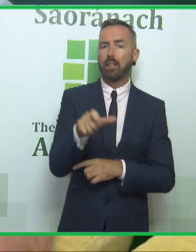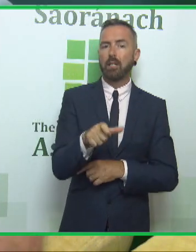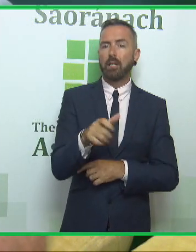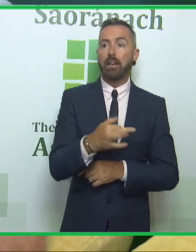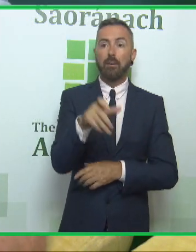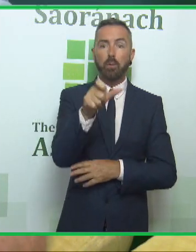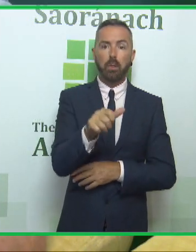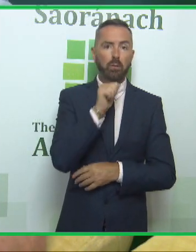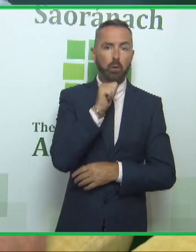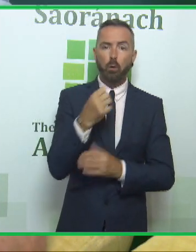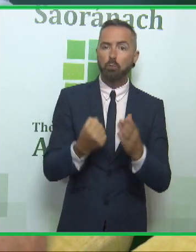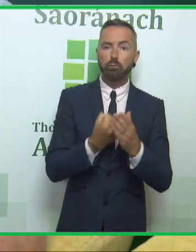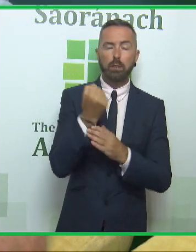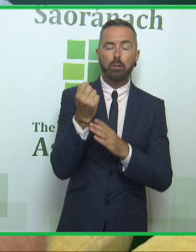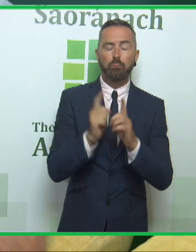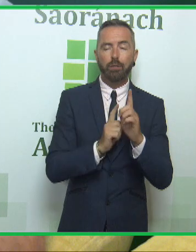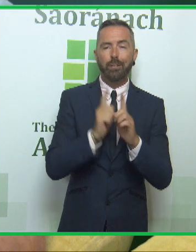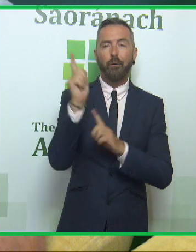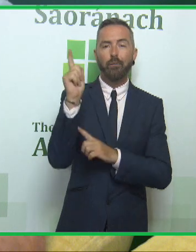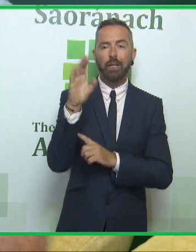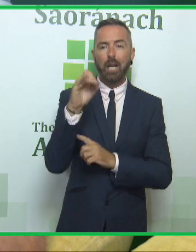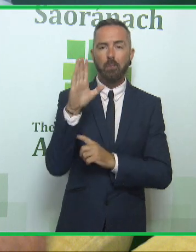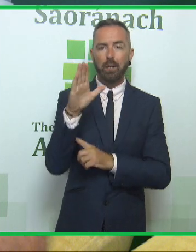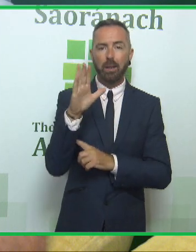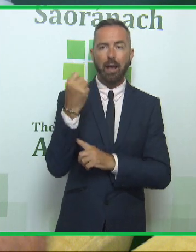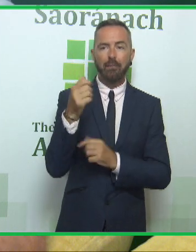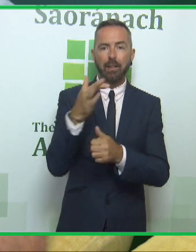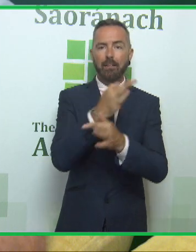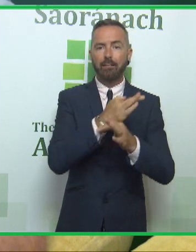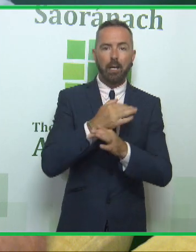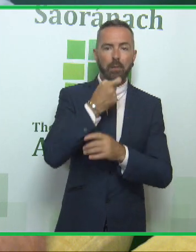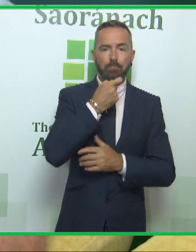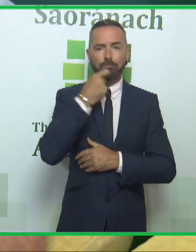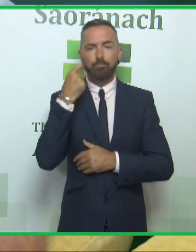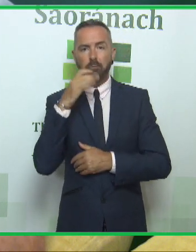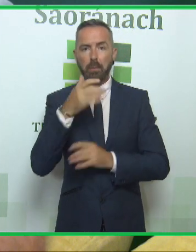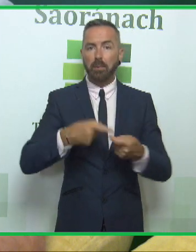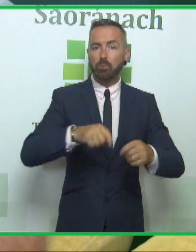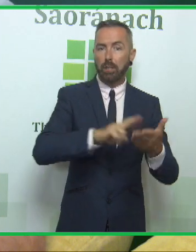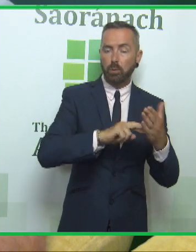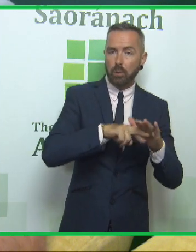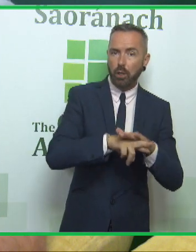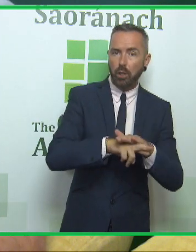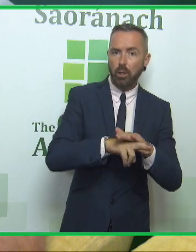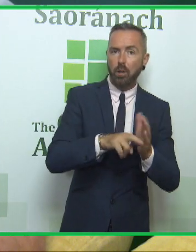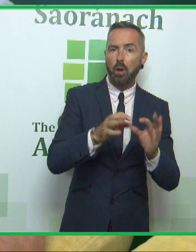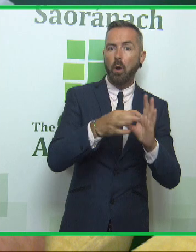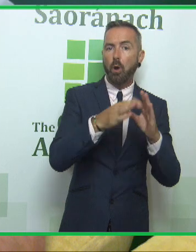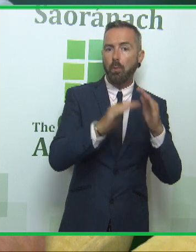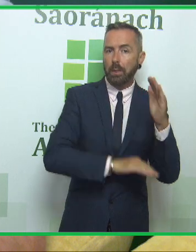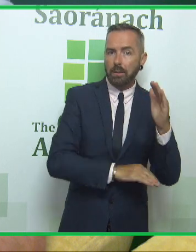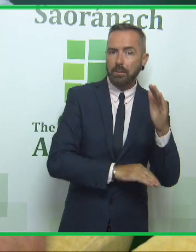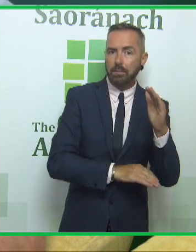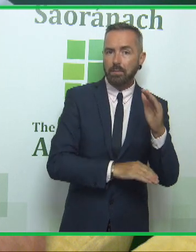no recovery capital, so they probably have a family history of addiction, they might be a street user, homeless, they're in and out of the criminal